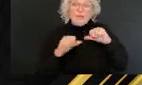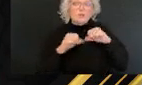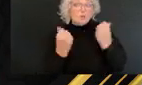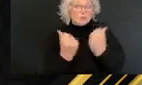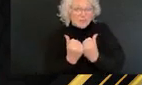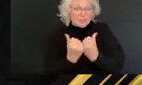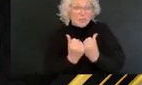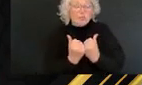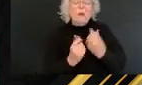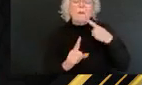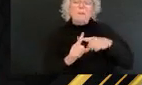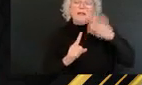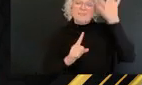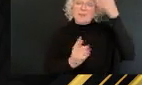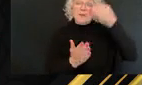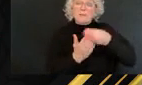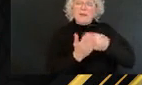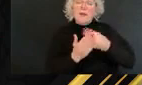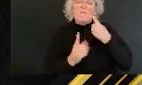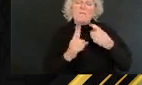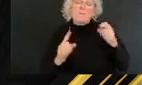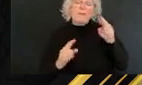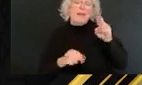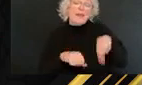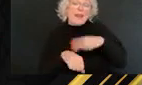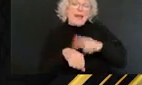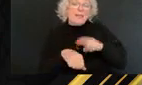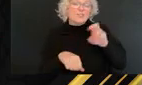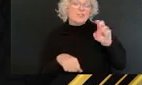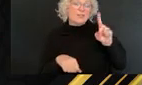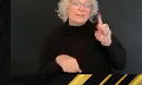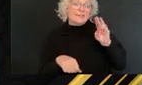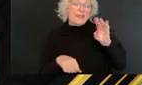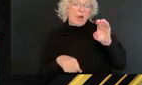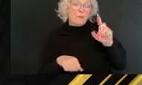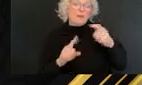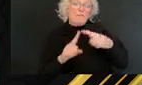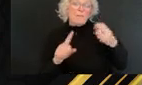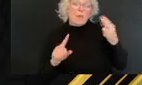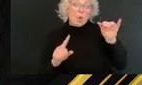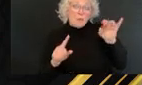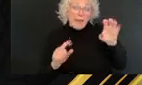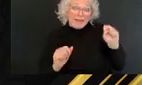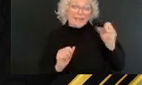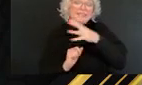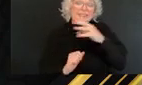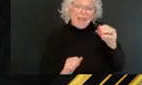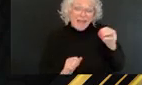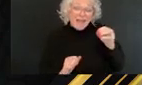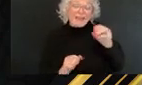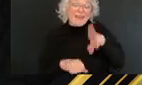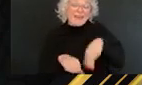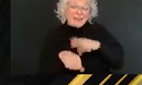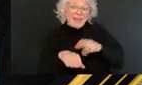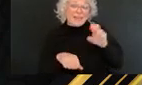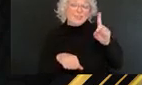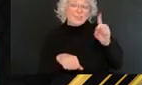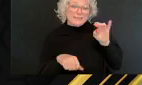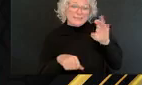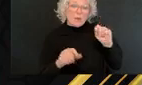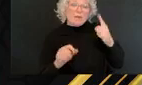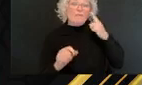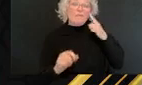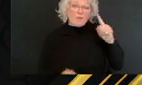Association. We've received federal support from the National Endowment for the Humanities, the National Endowment for the Arts. And all of